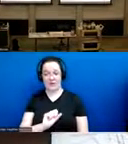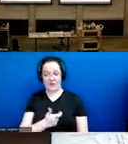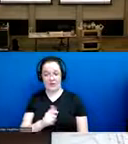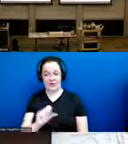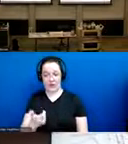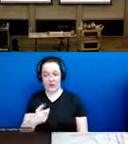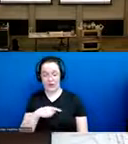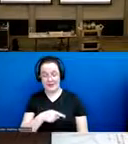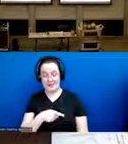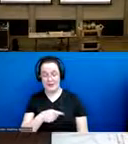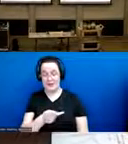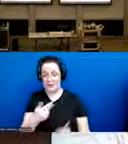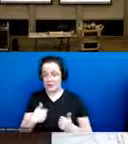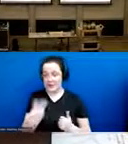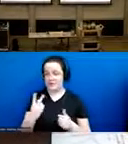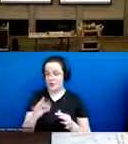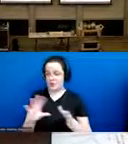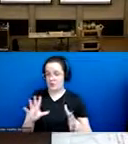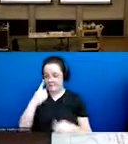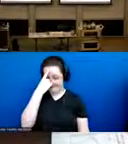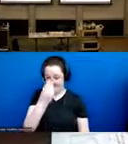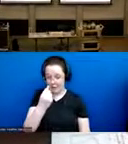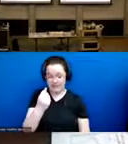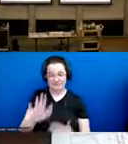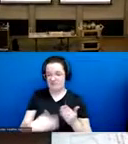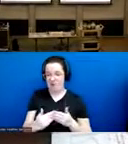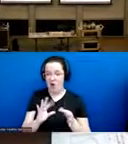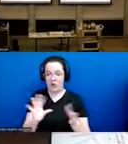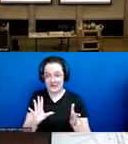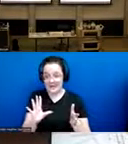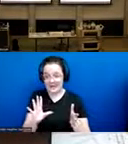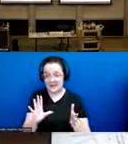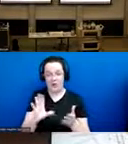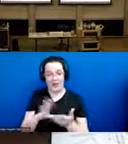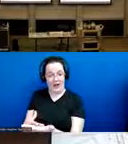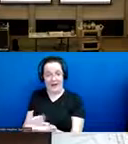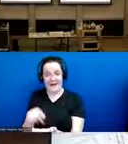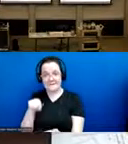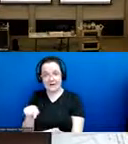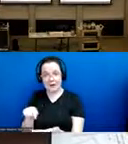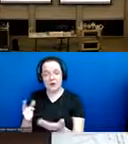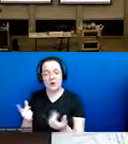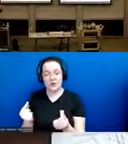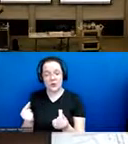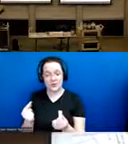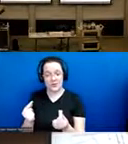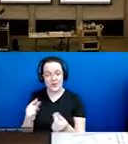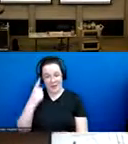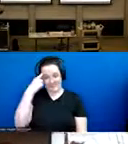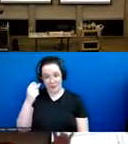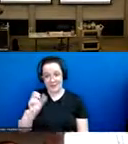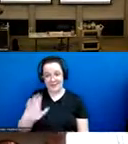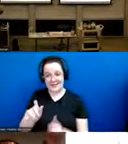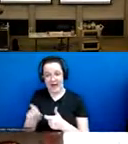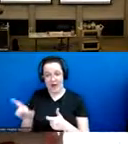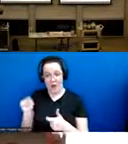independent memories, right? They are all independent, they are getting in there, and then what you want to do is take the output of those memories and